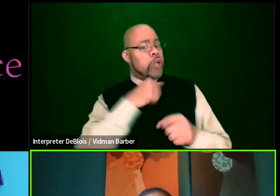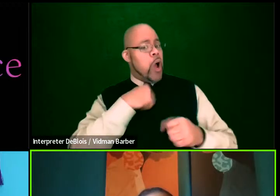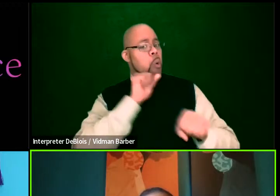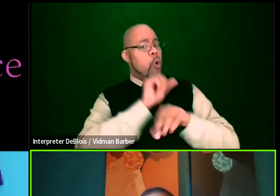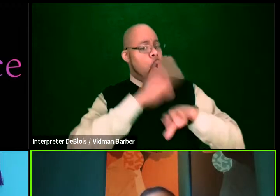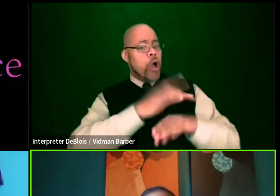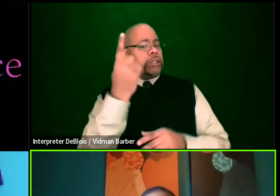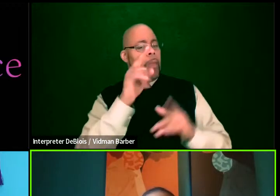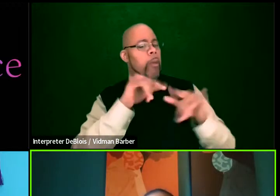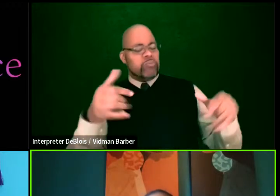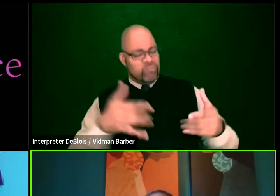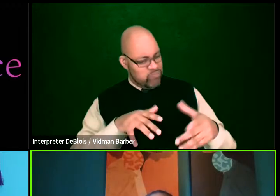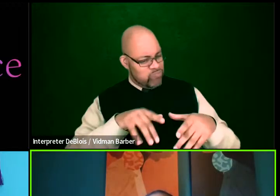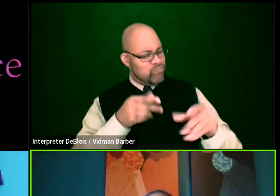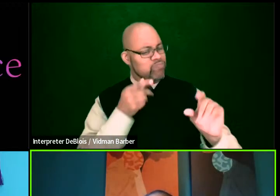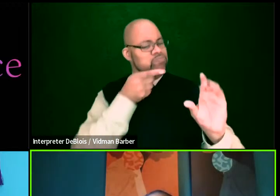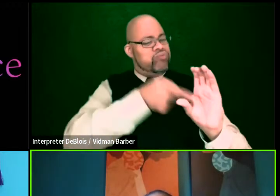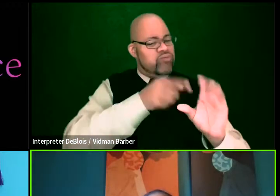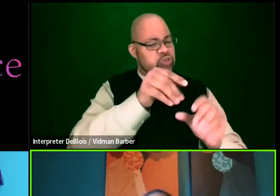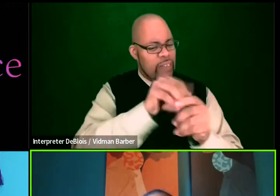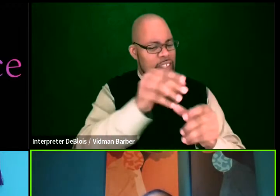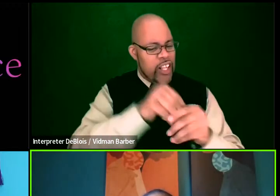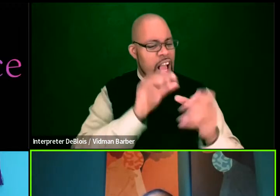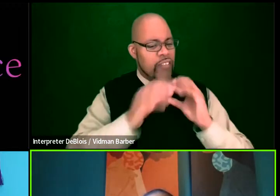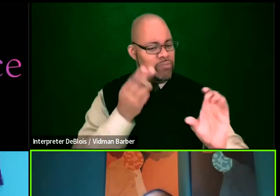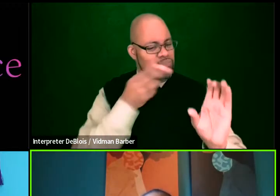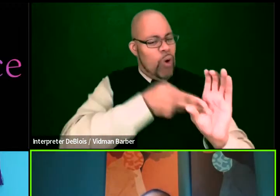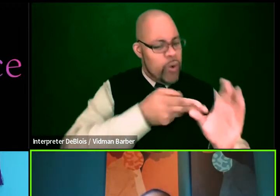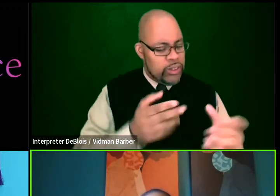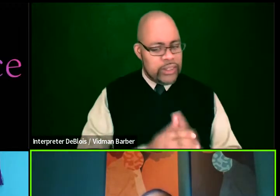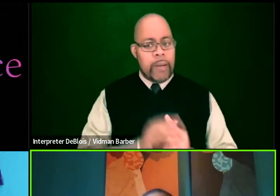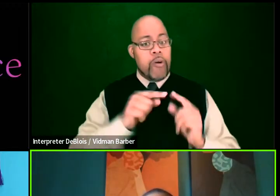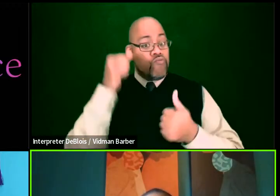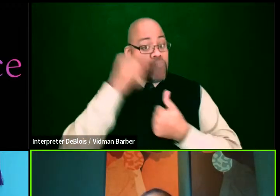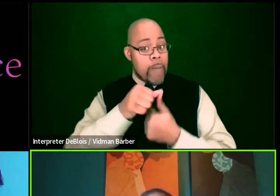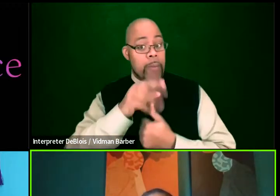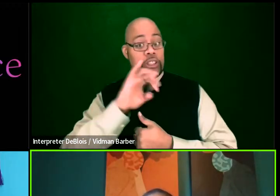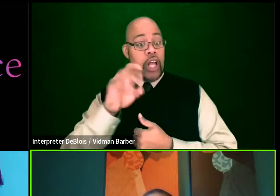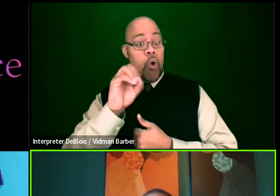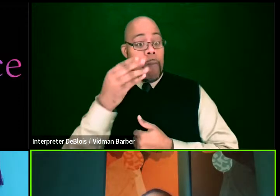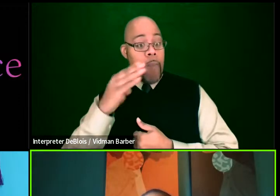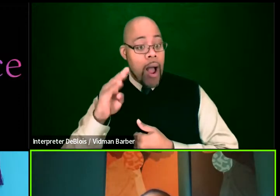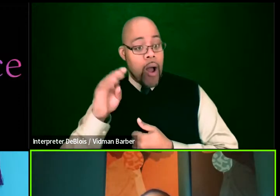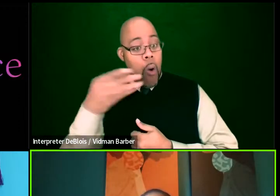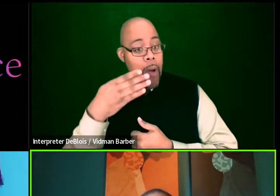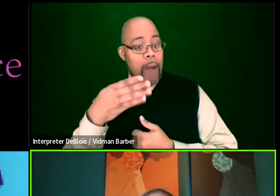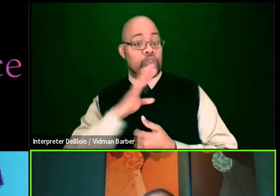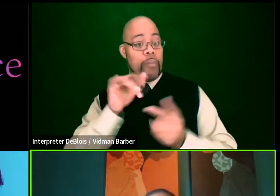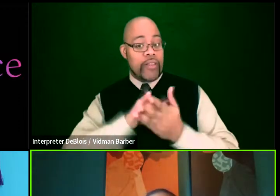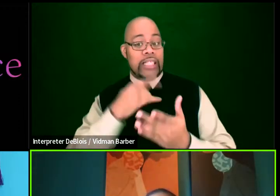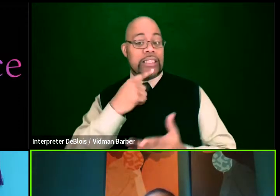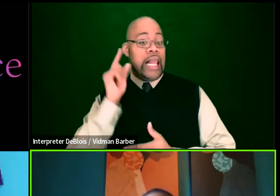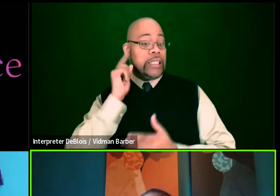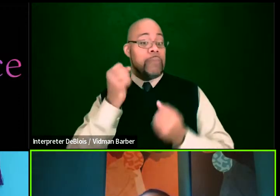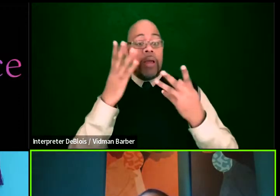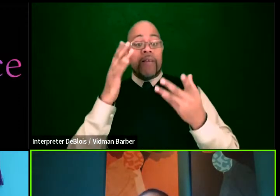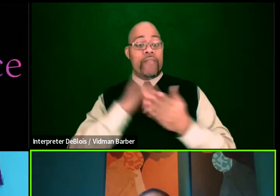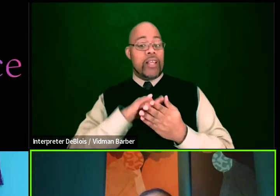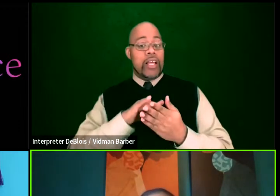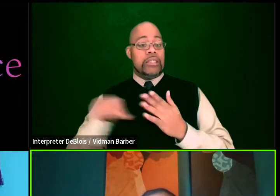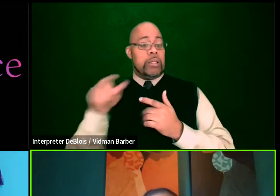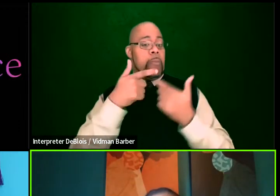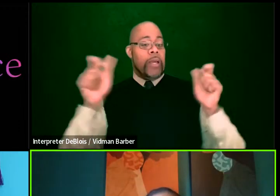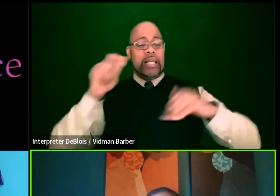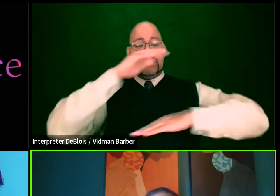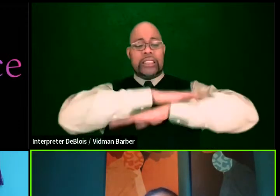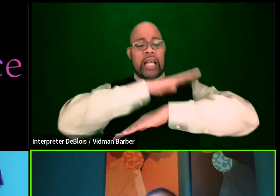on so and so. Just kind of interject yourself into the conversation. But remember, Michelle Obama talked about it. She said, listen, a lot of these big